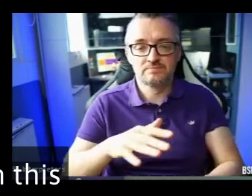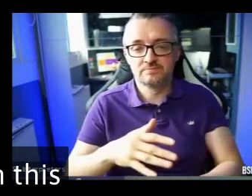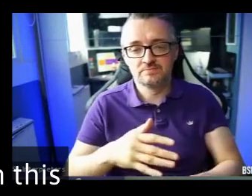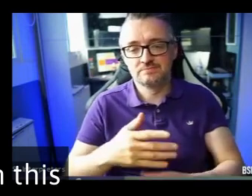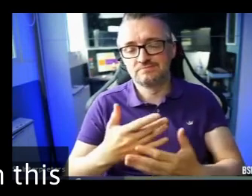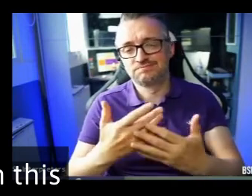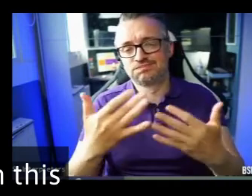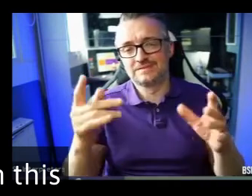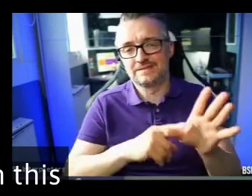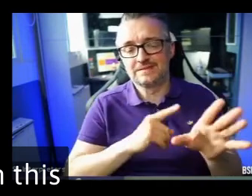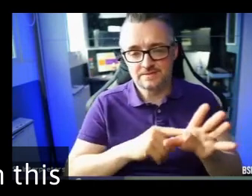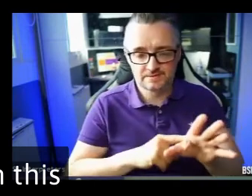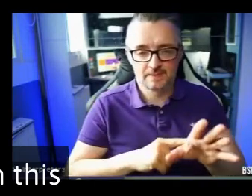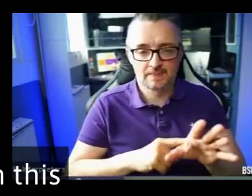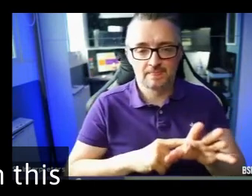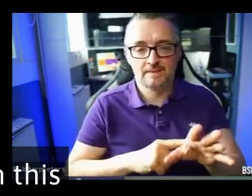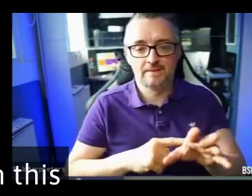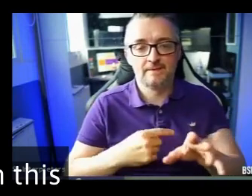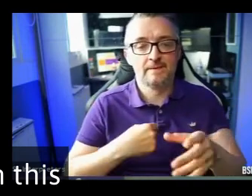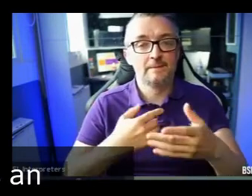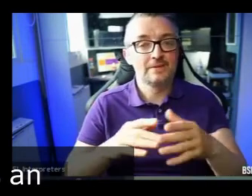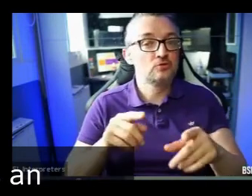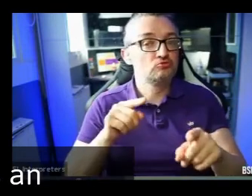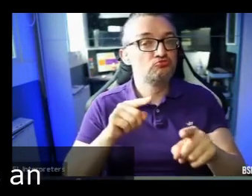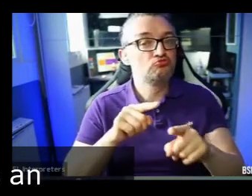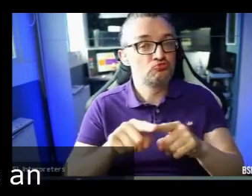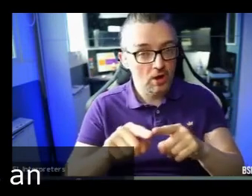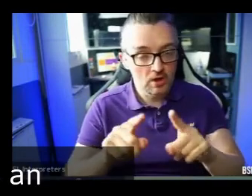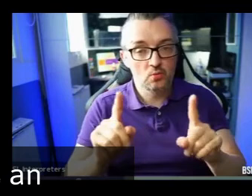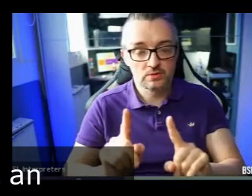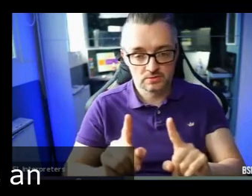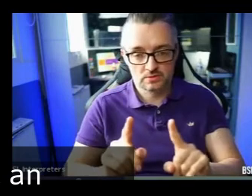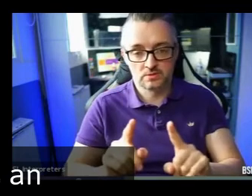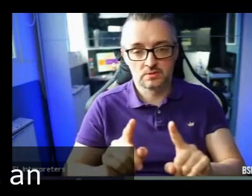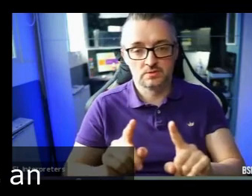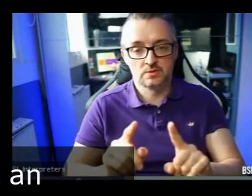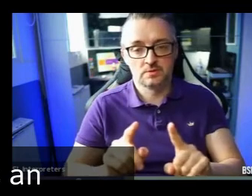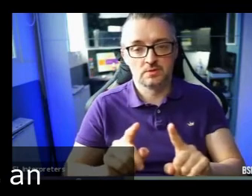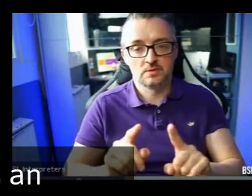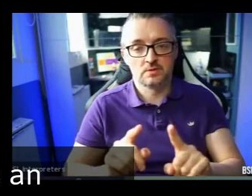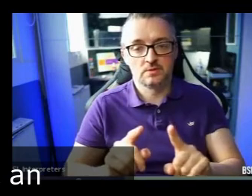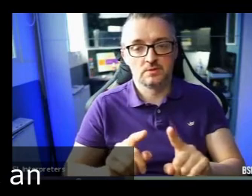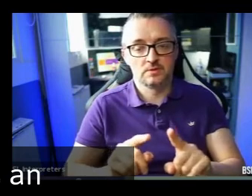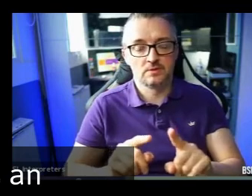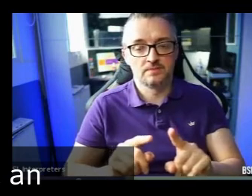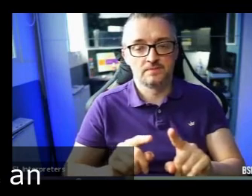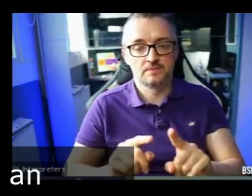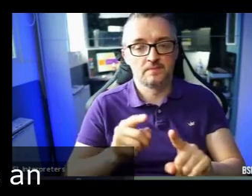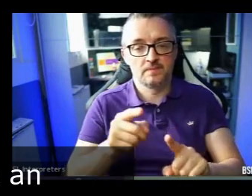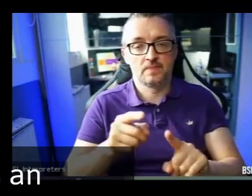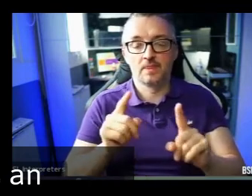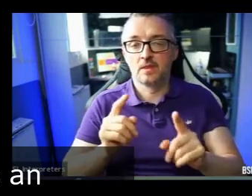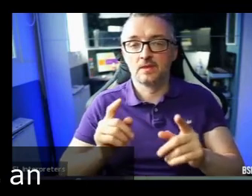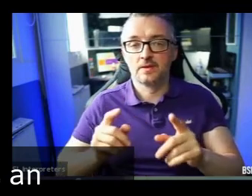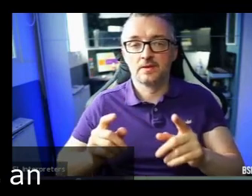for several years. And what we've been trying to do as an organisation is to take